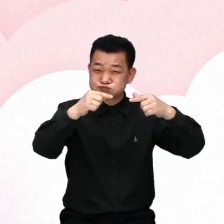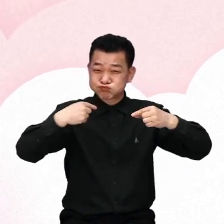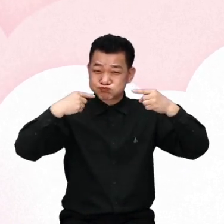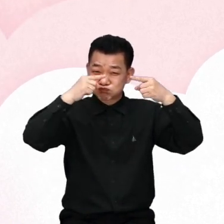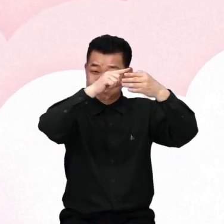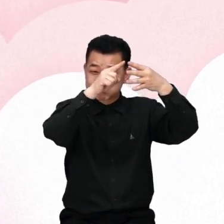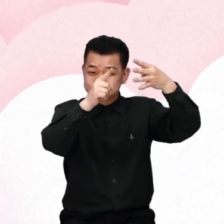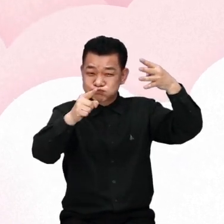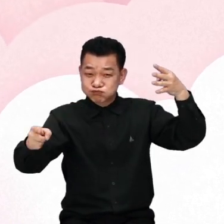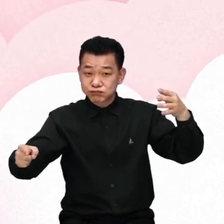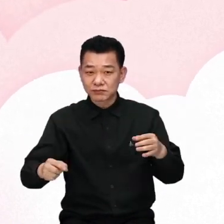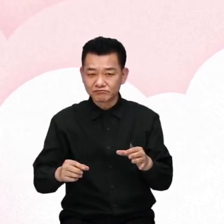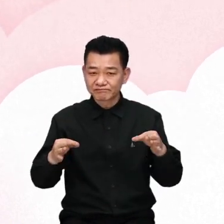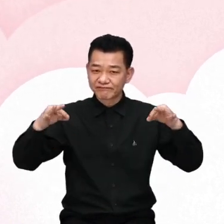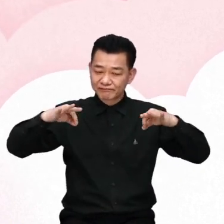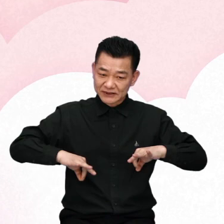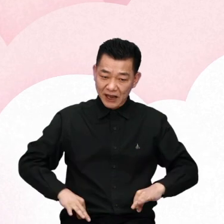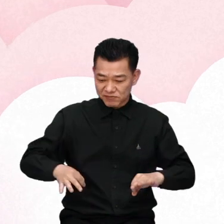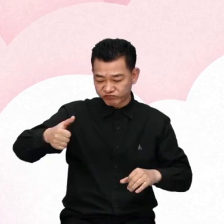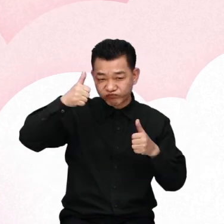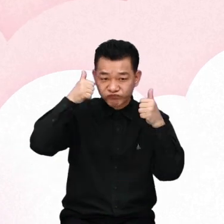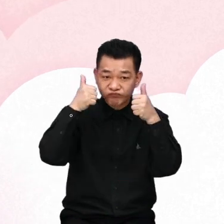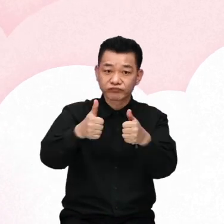various organizations and people.